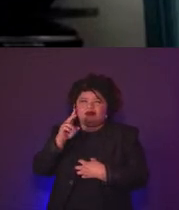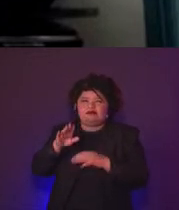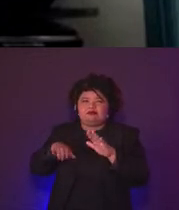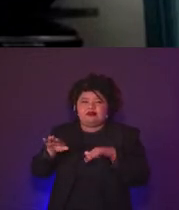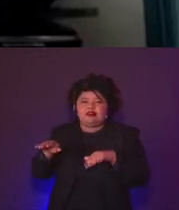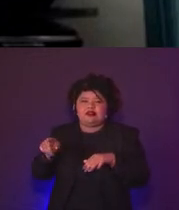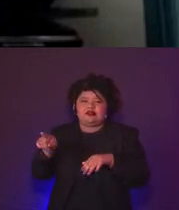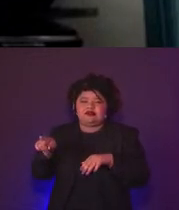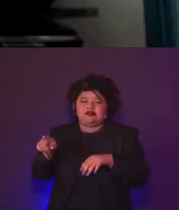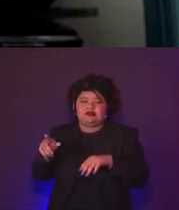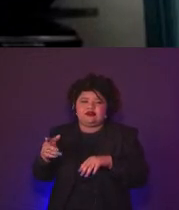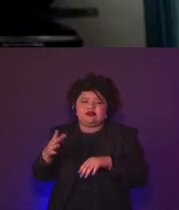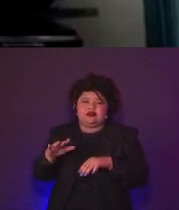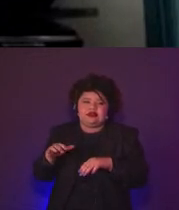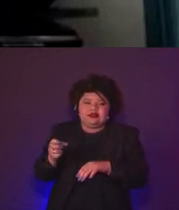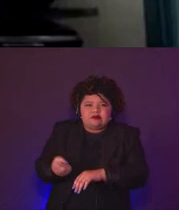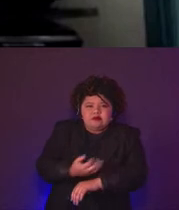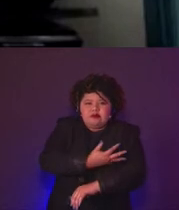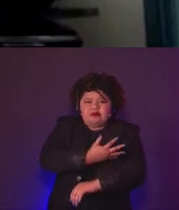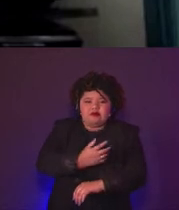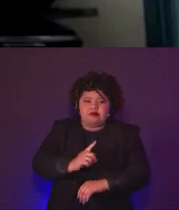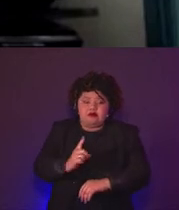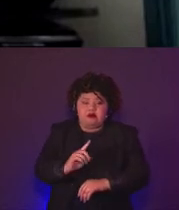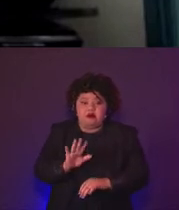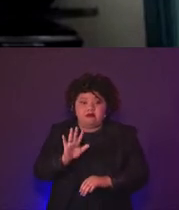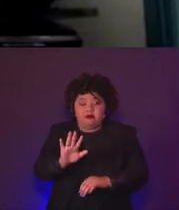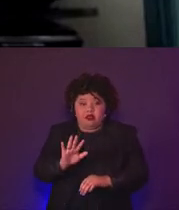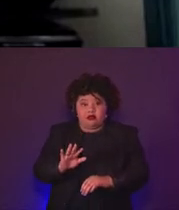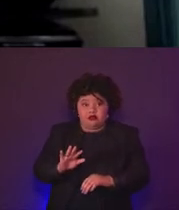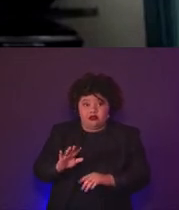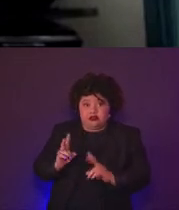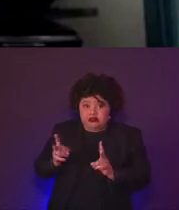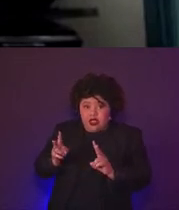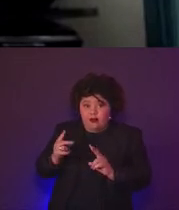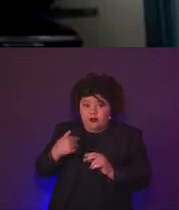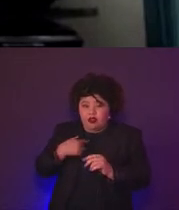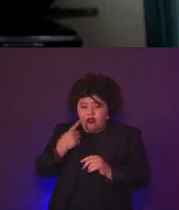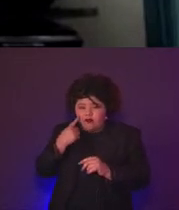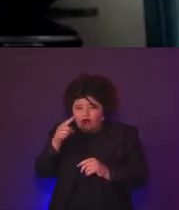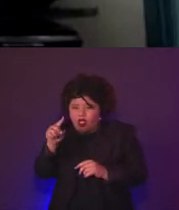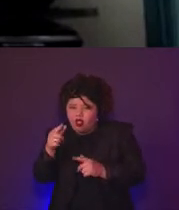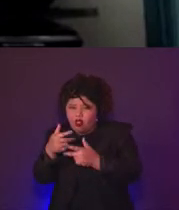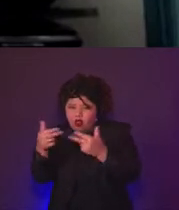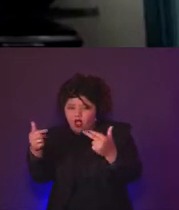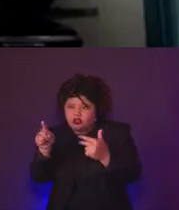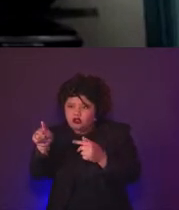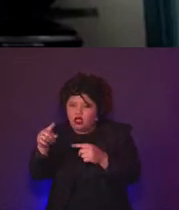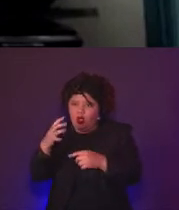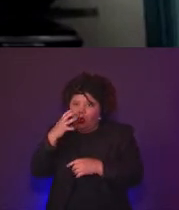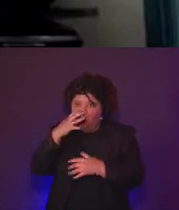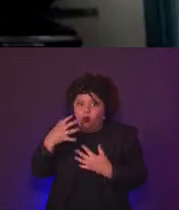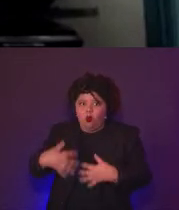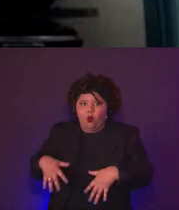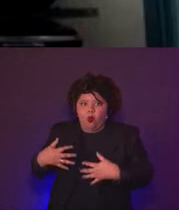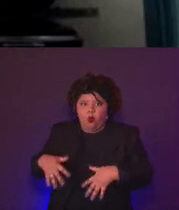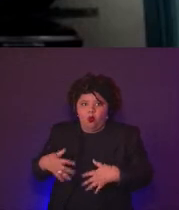with one crosstab that showed something particularly revealing, like the way one particular judge